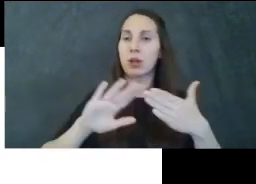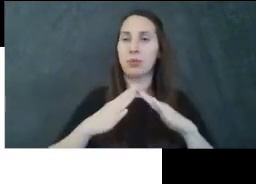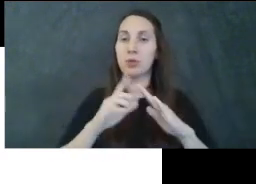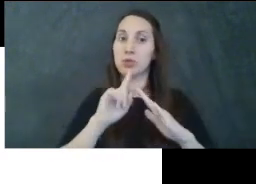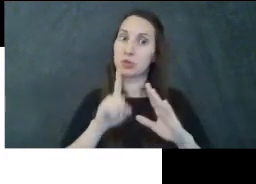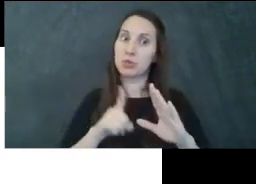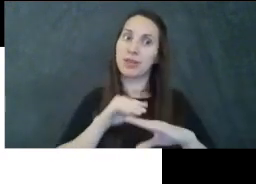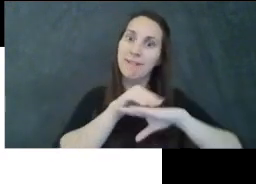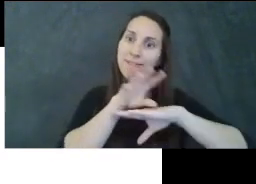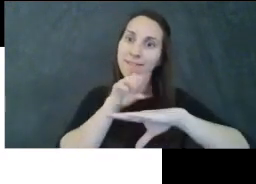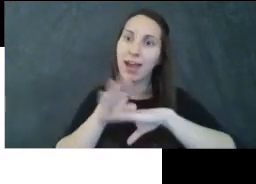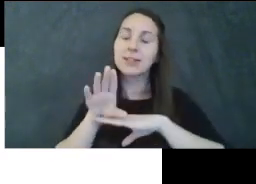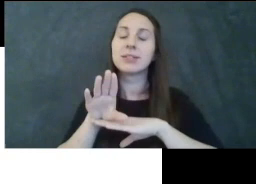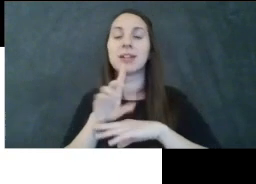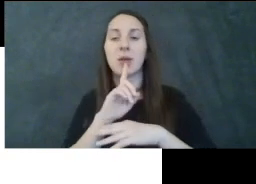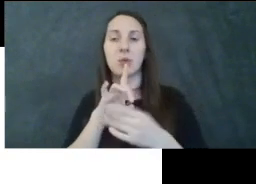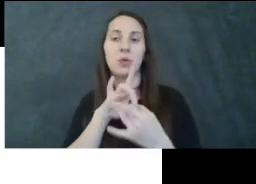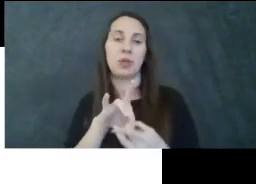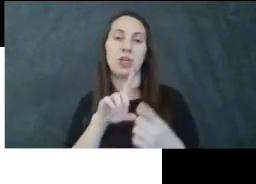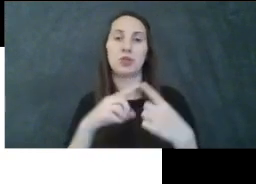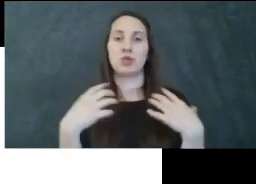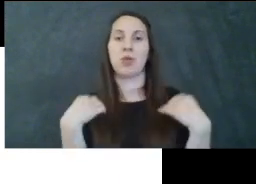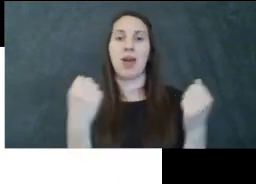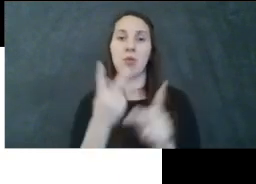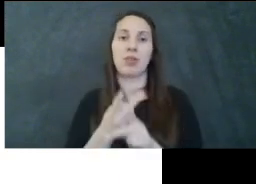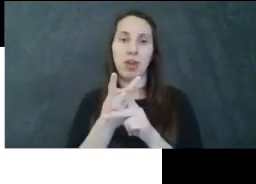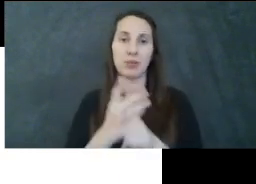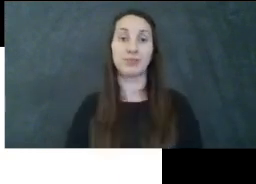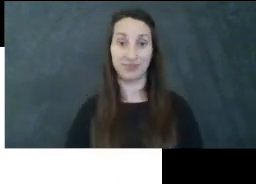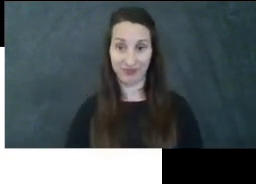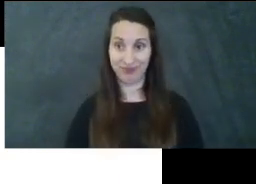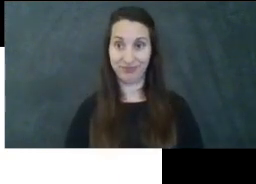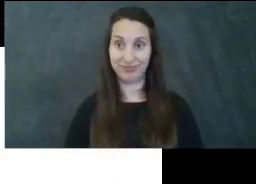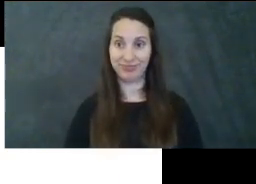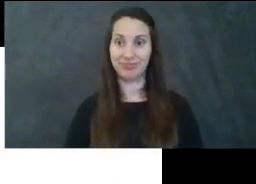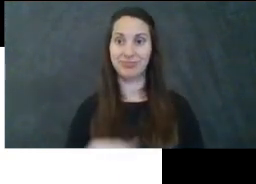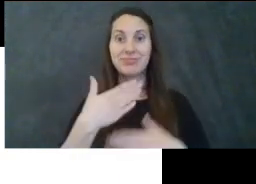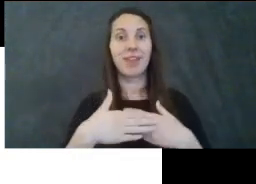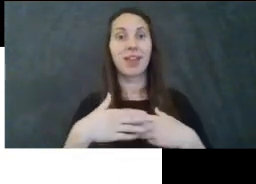very much by healthcare. Next slide.